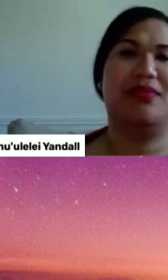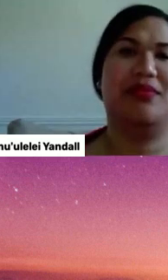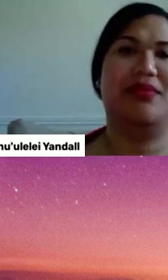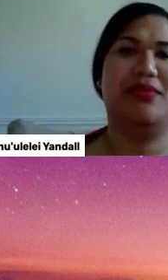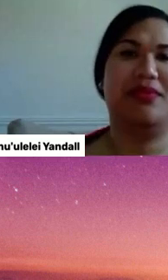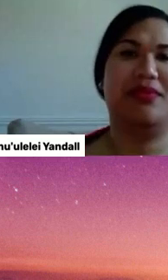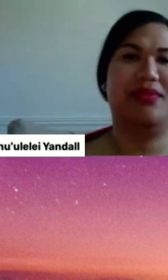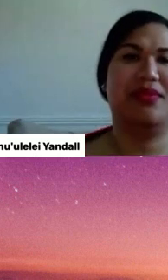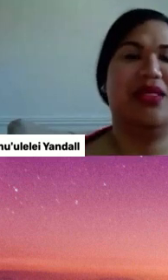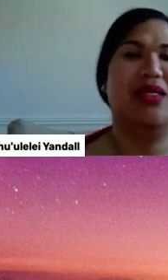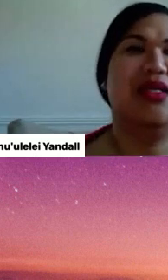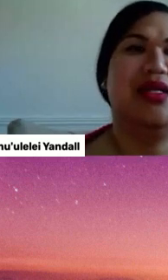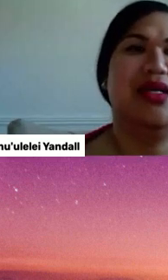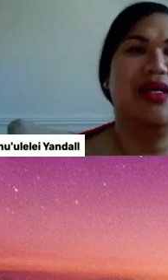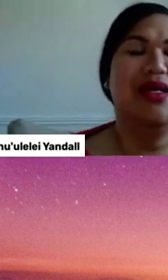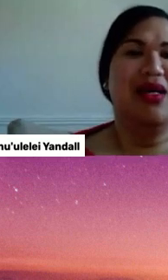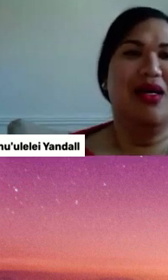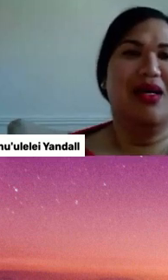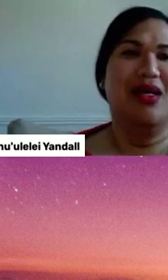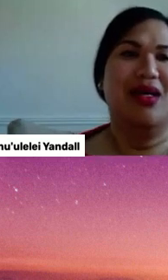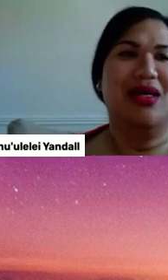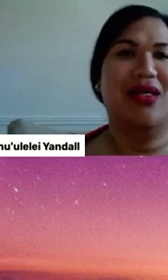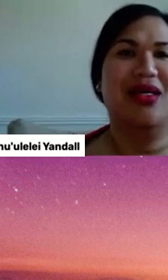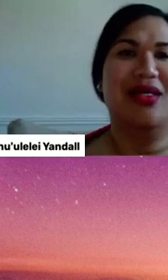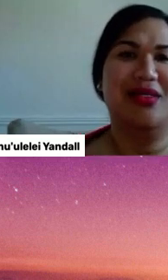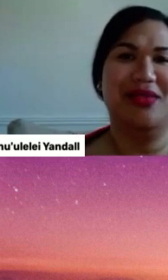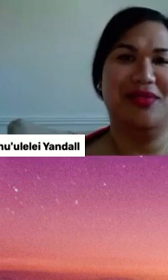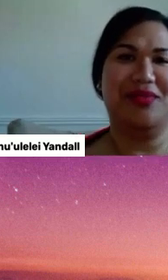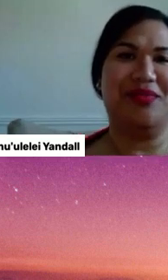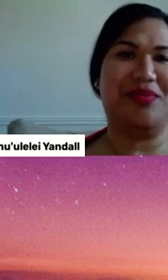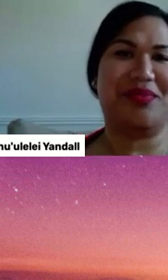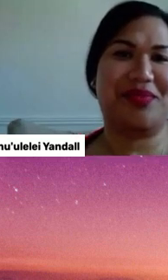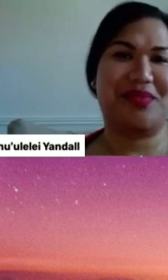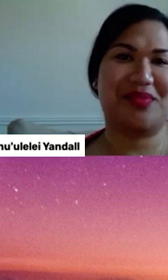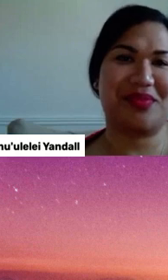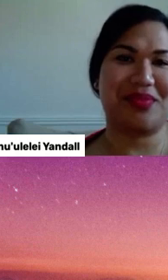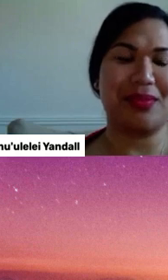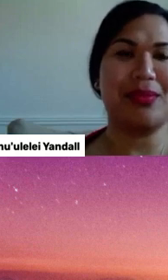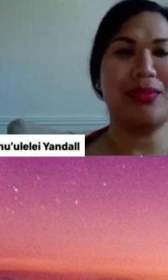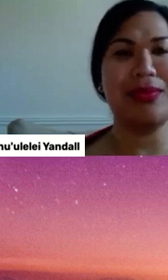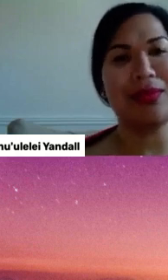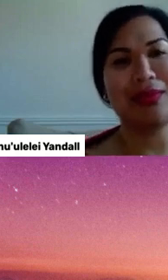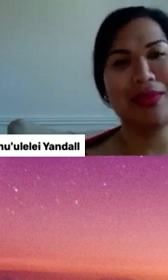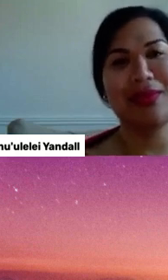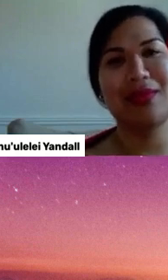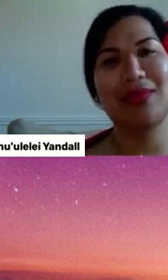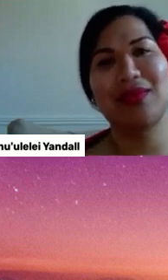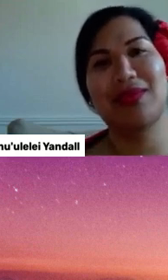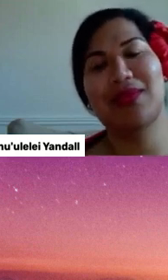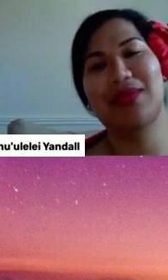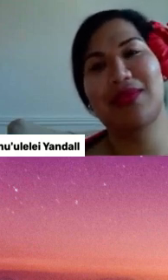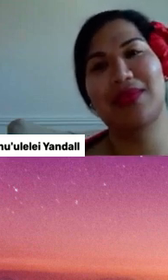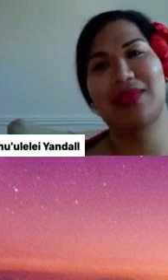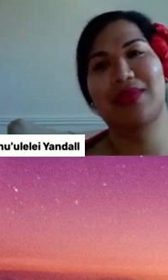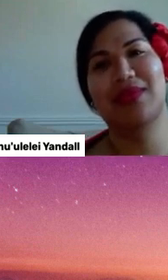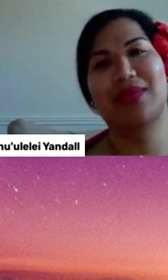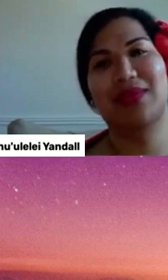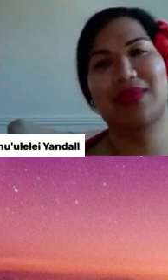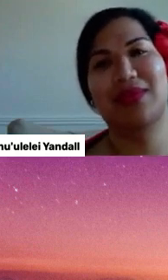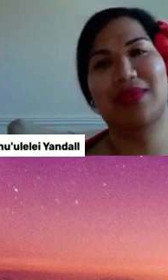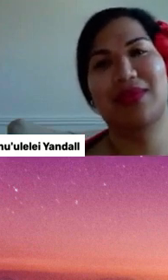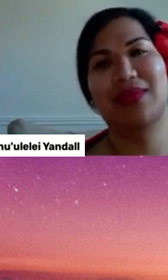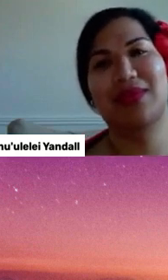Yeah, that's such a good question. Thank you for starting us off with that, Malcolm. So my name is Mahkyra. I prefer to use no